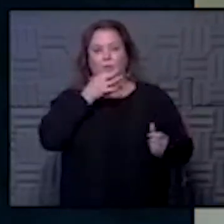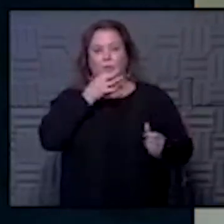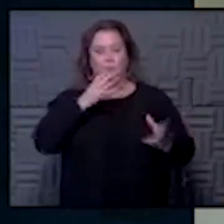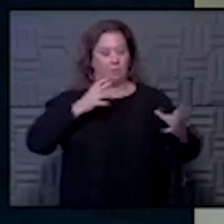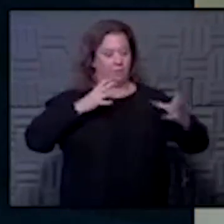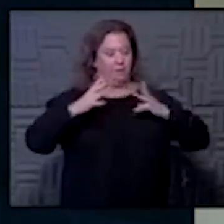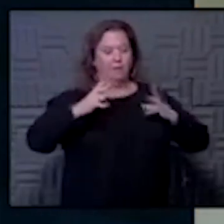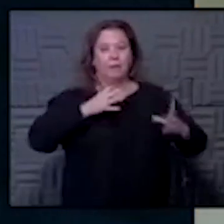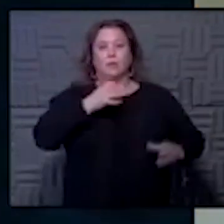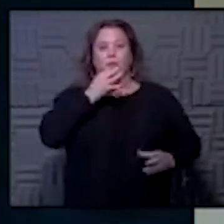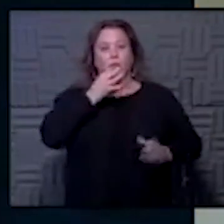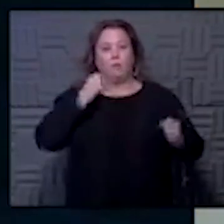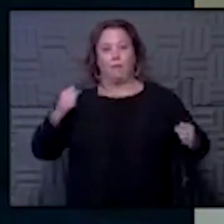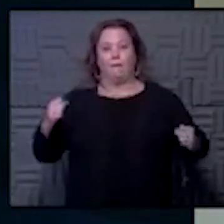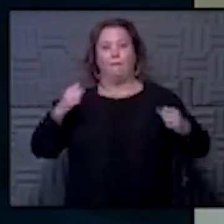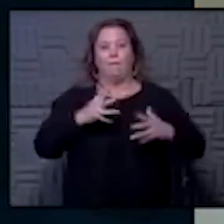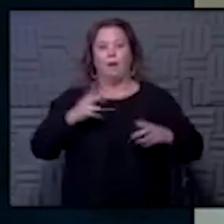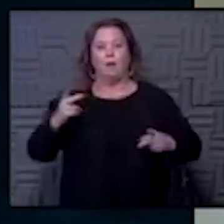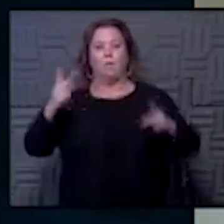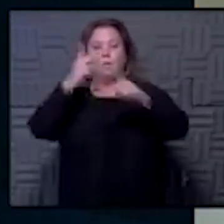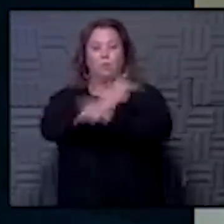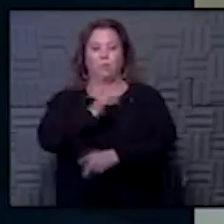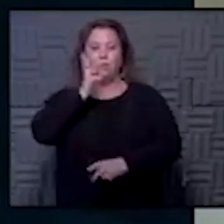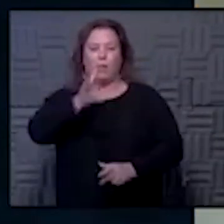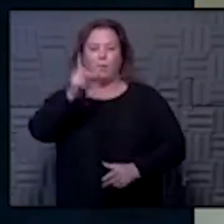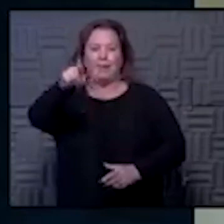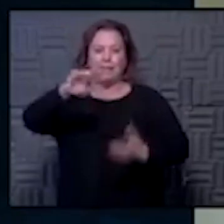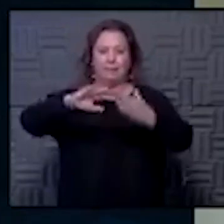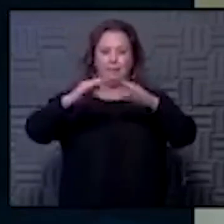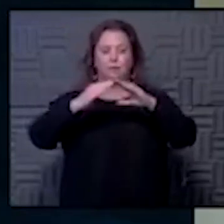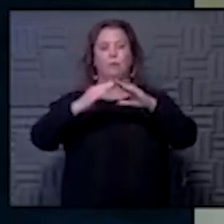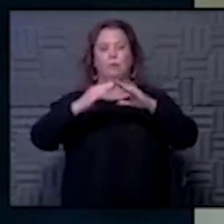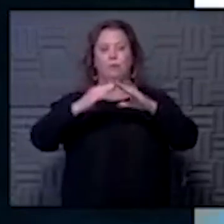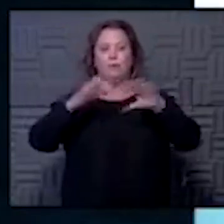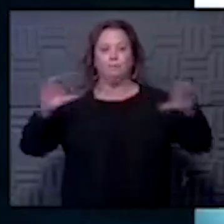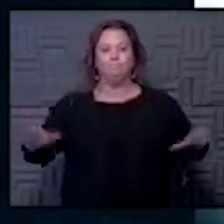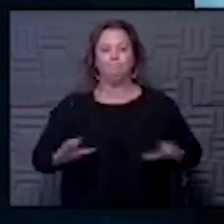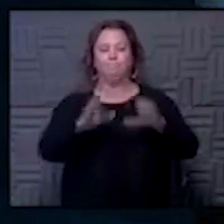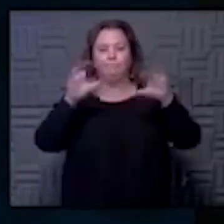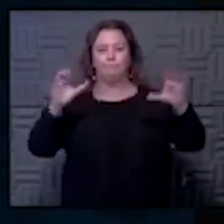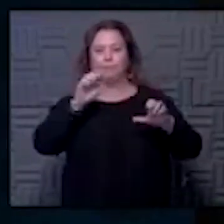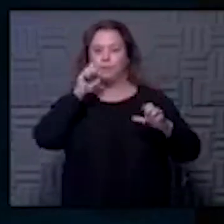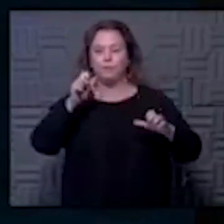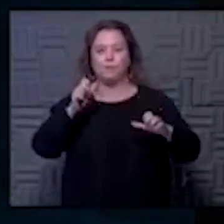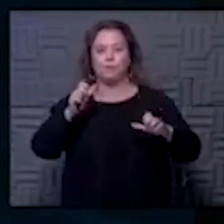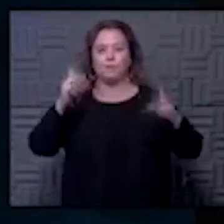we're afraid it's going to get worse, and we need the community to do their part so that it doesn't get worse.